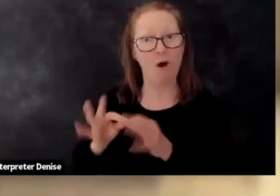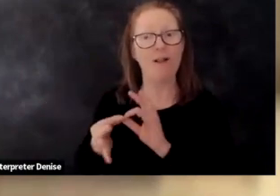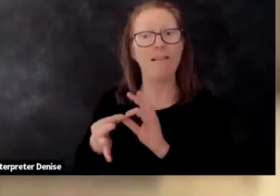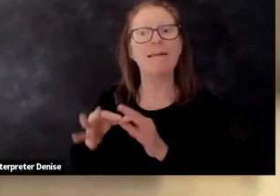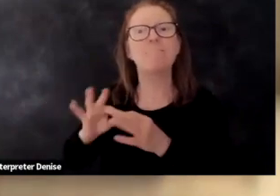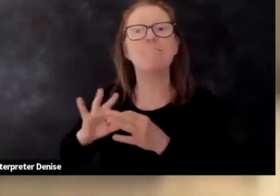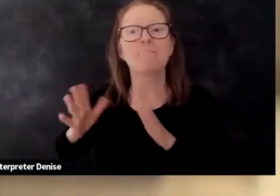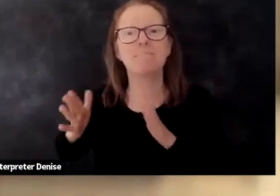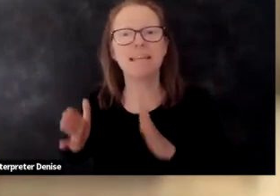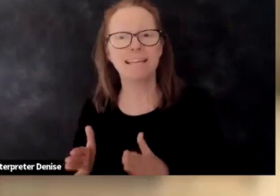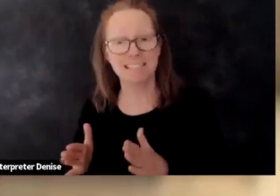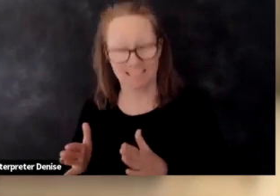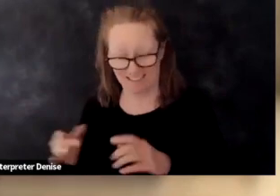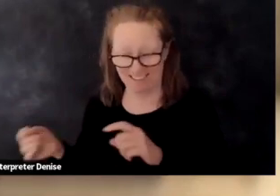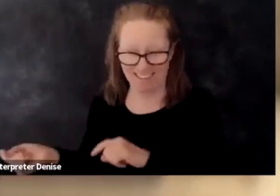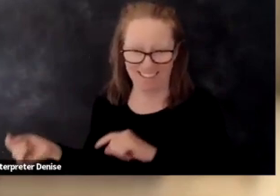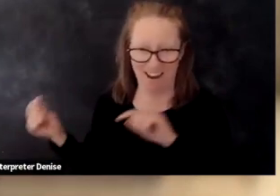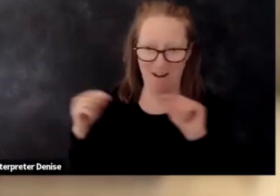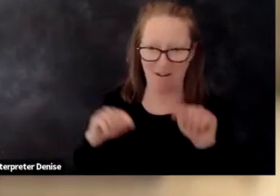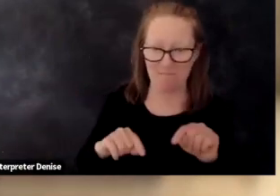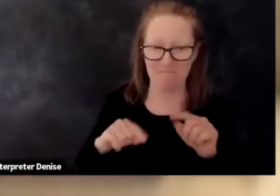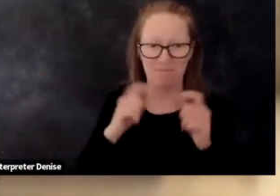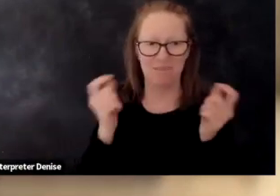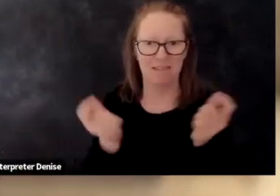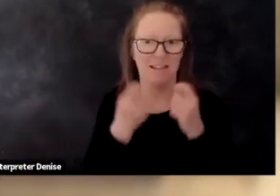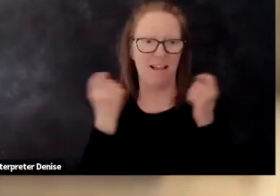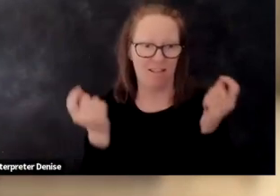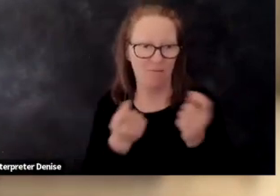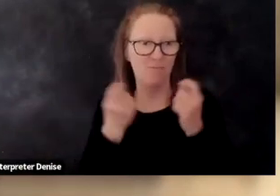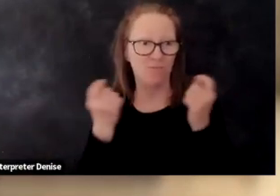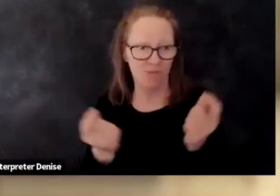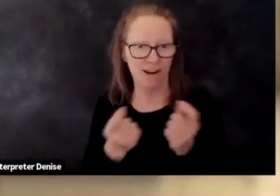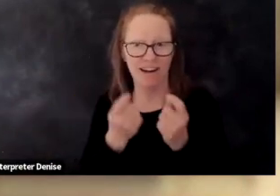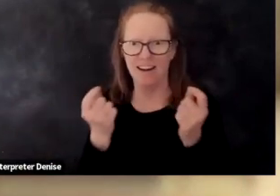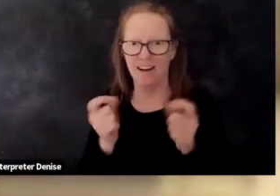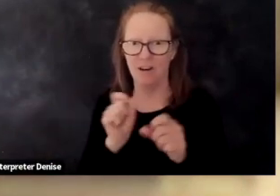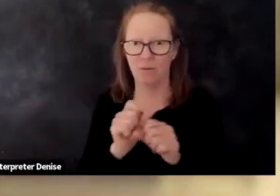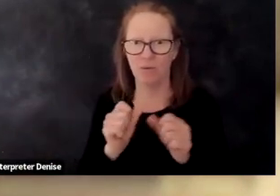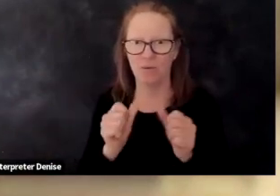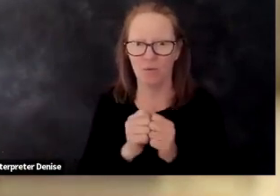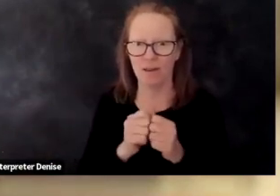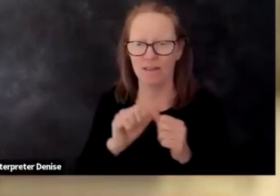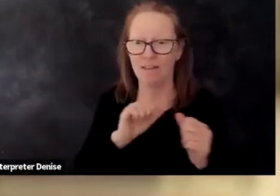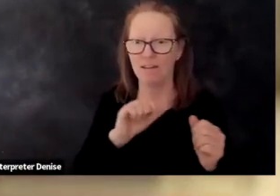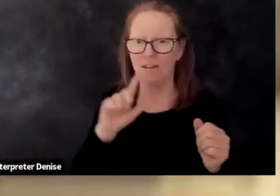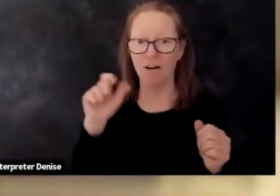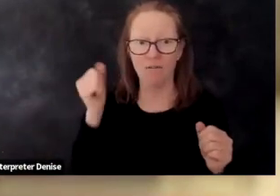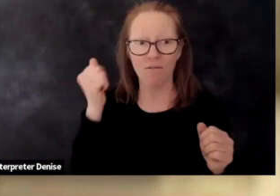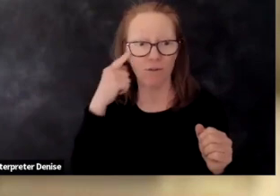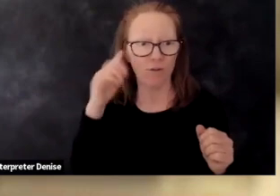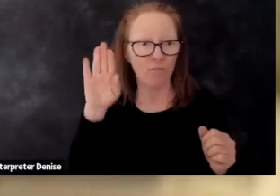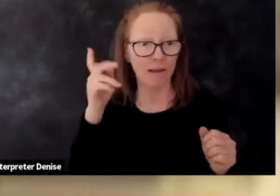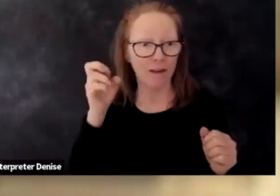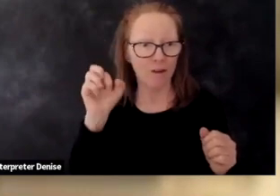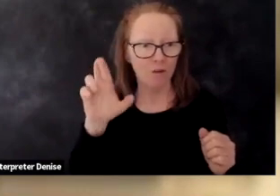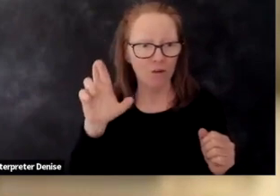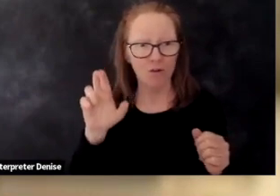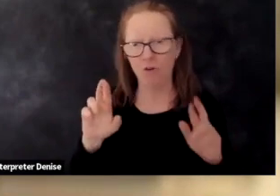to the CAS on that day and celebrated that with Governor Baker. We hope to be celebrating in